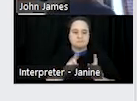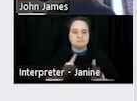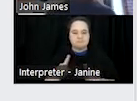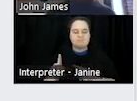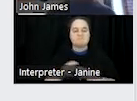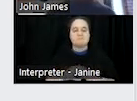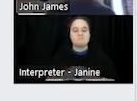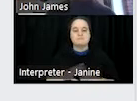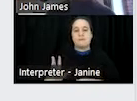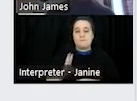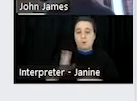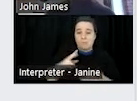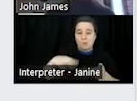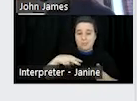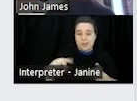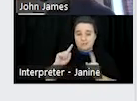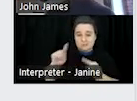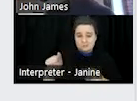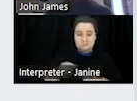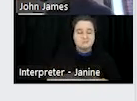went to a formal dance on campus.